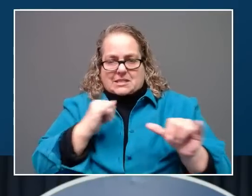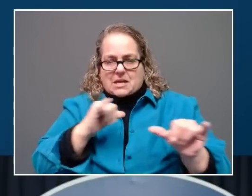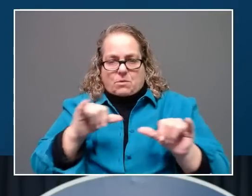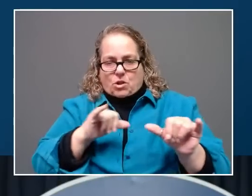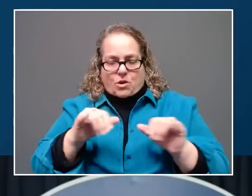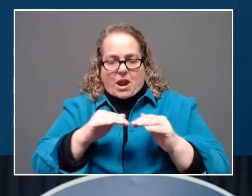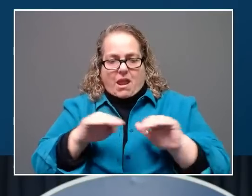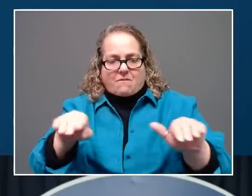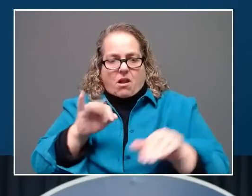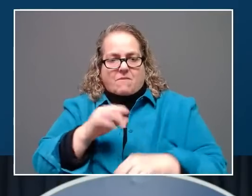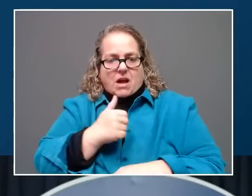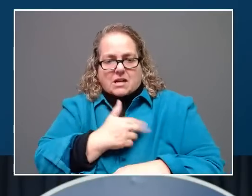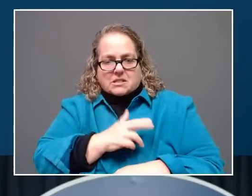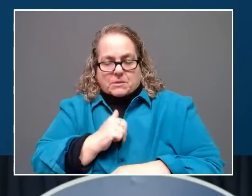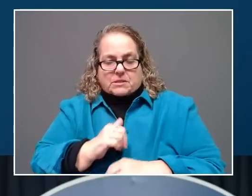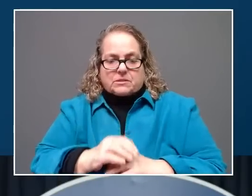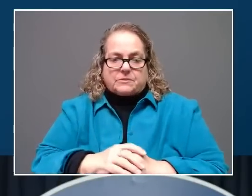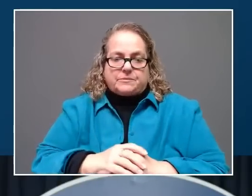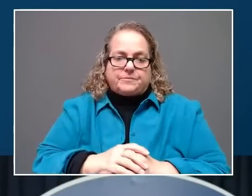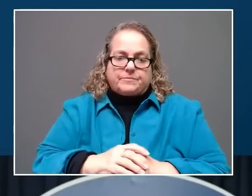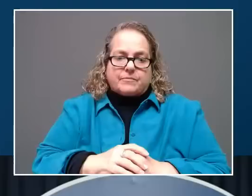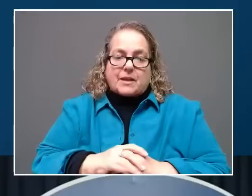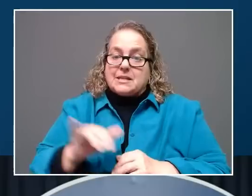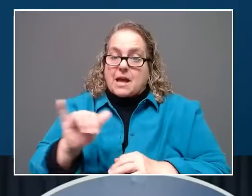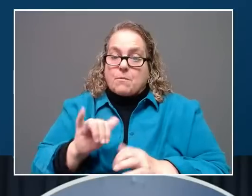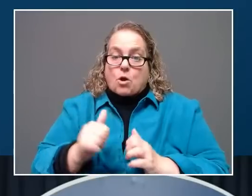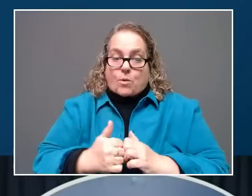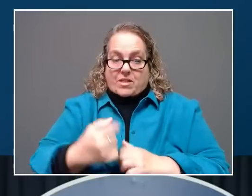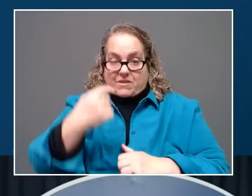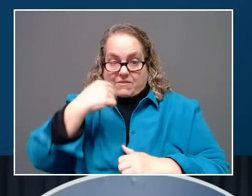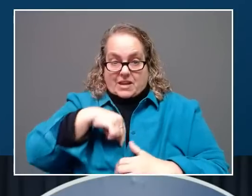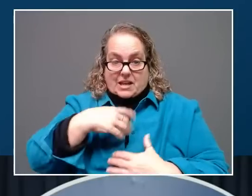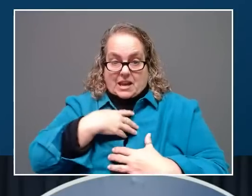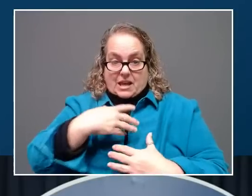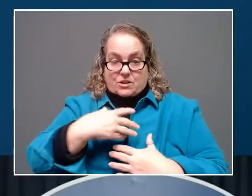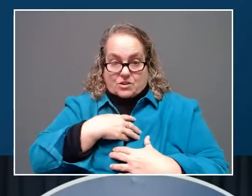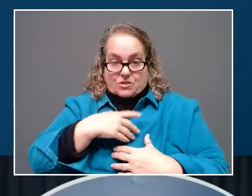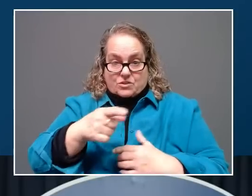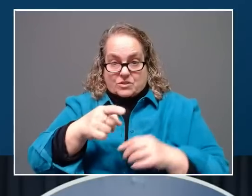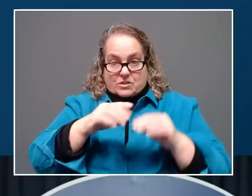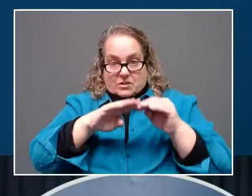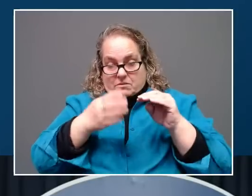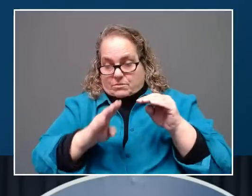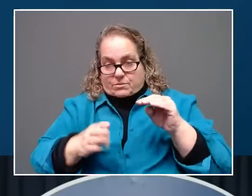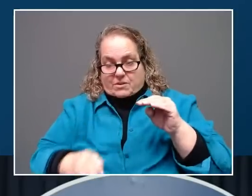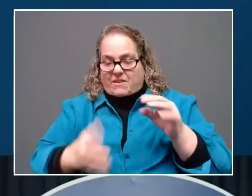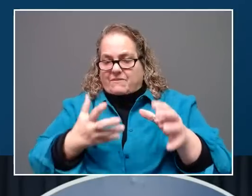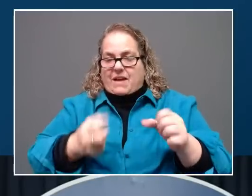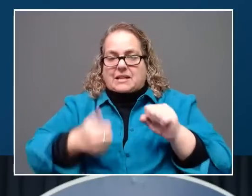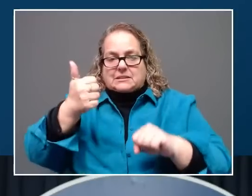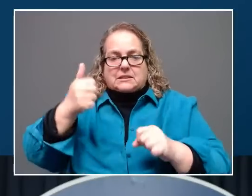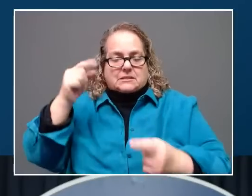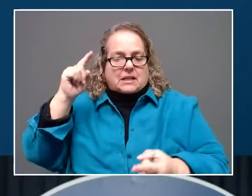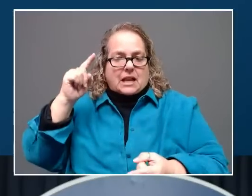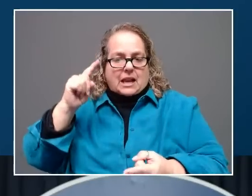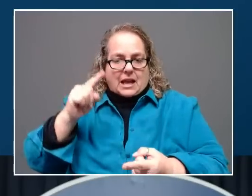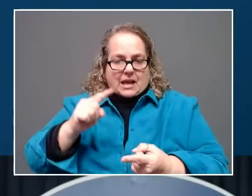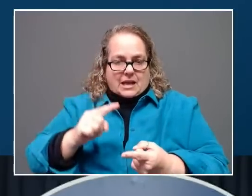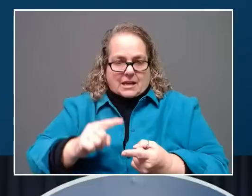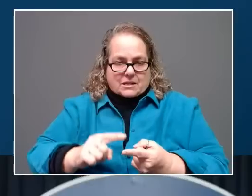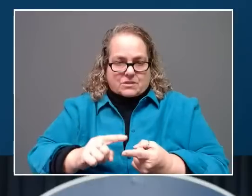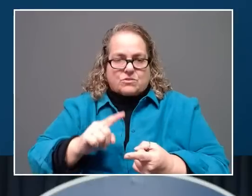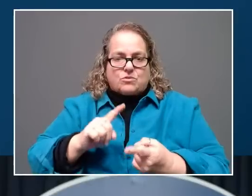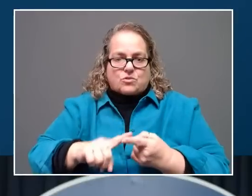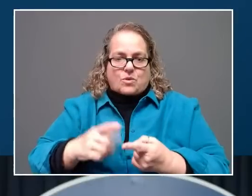hospitalization. And the same with ventilators. That one may be the fastest one that is going to get down to last